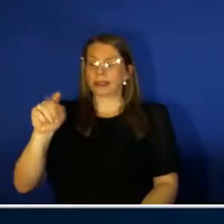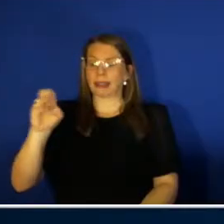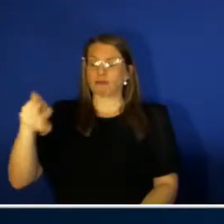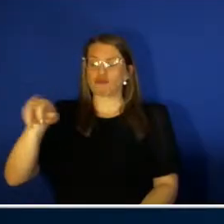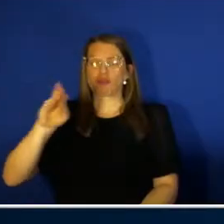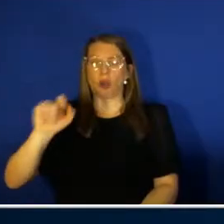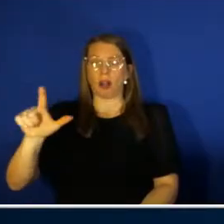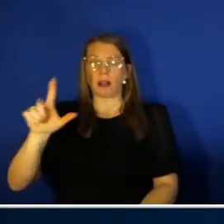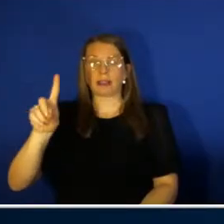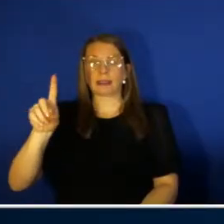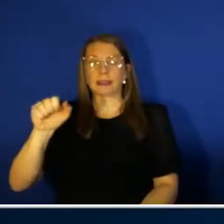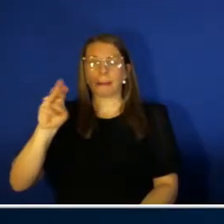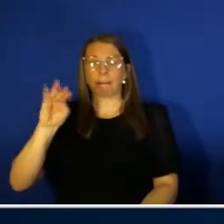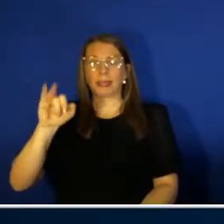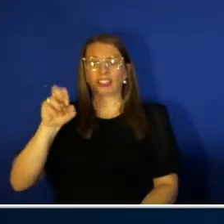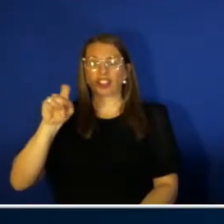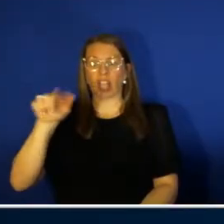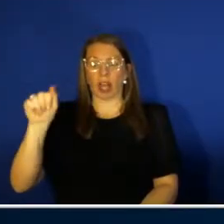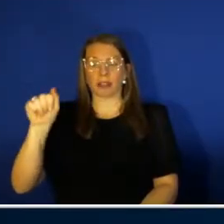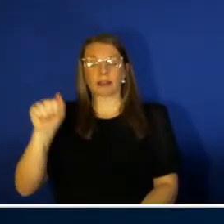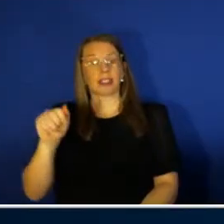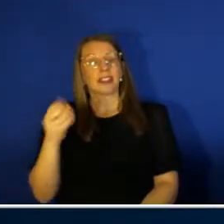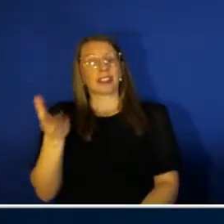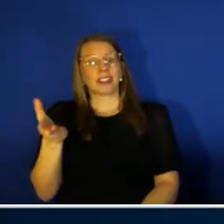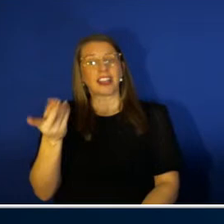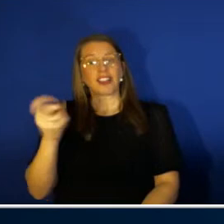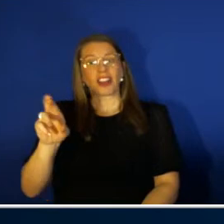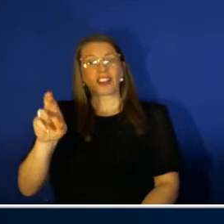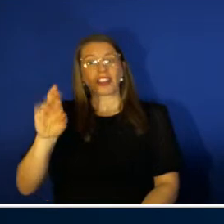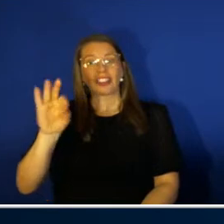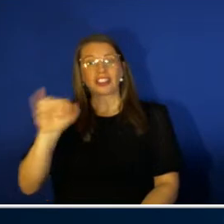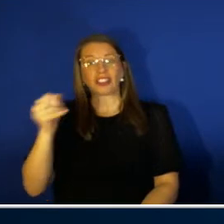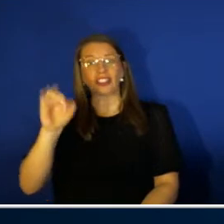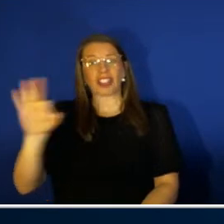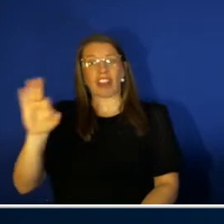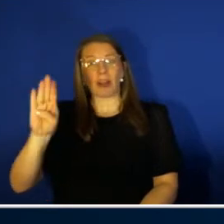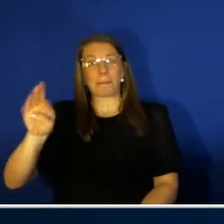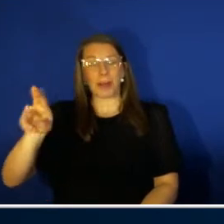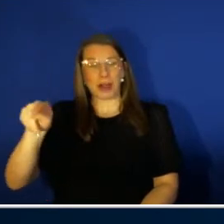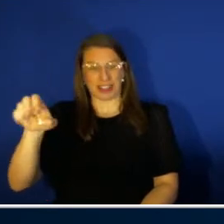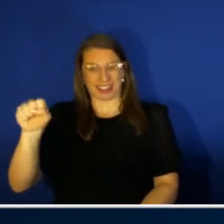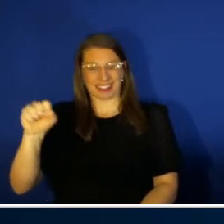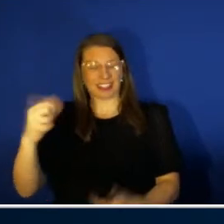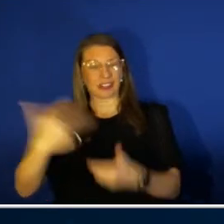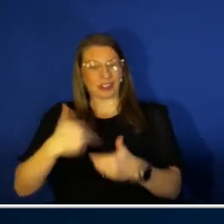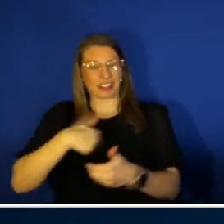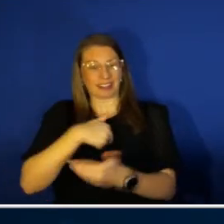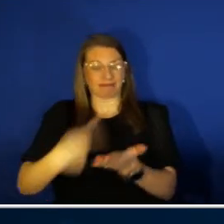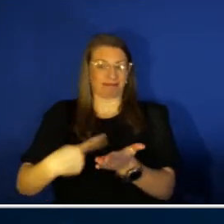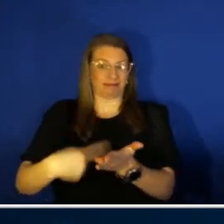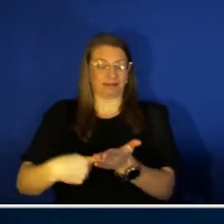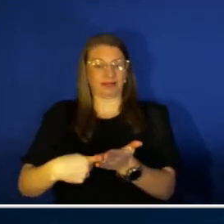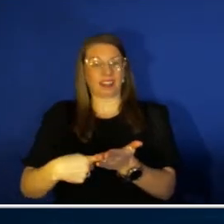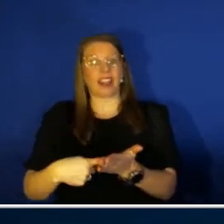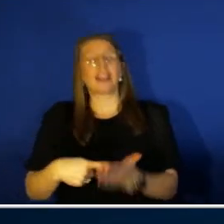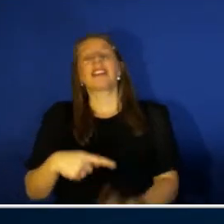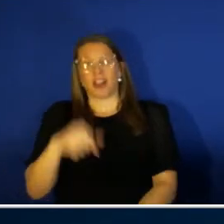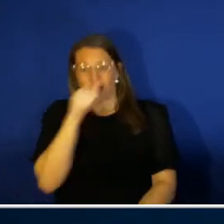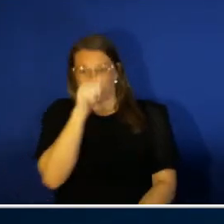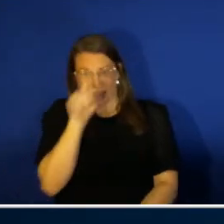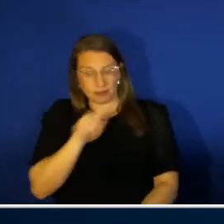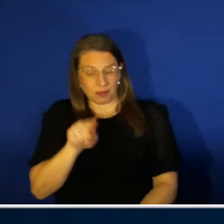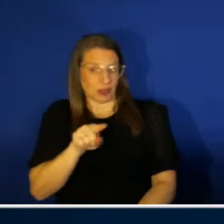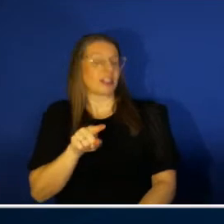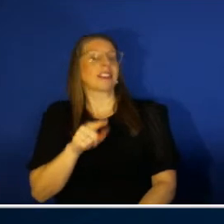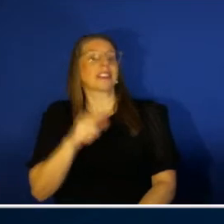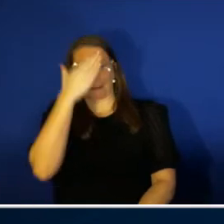live now this morning is Dr. Jeff Burns, a neurologist and co-director of the KU Alzheimer's Disease Research Center. Dr. Burns, good